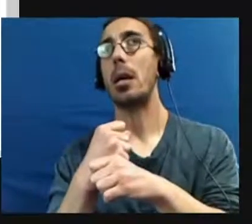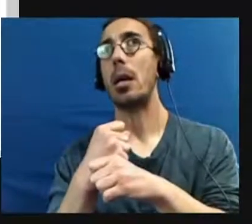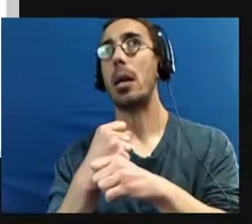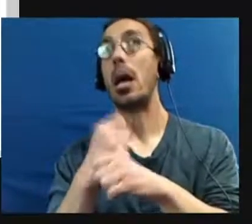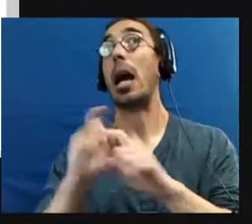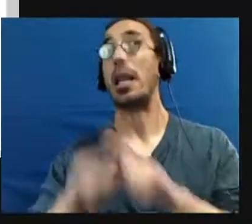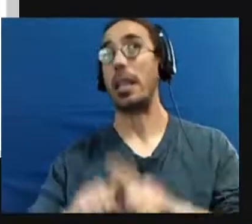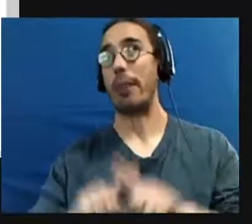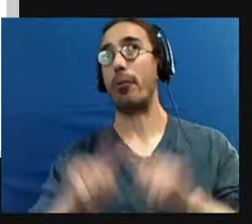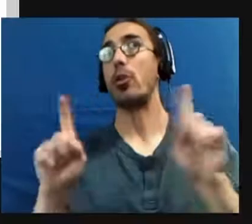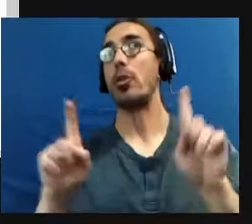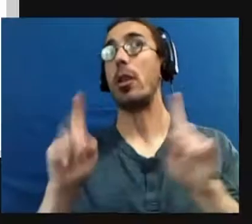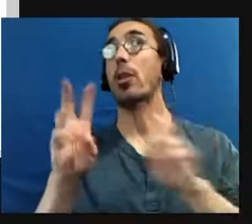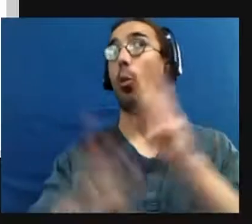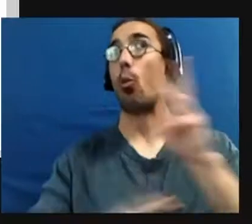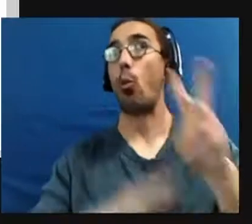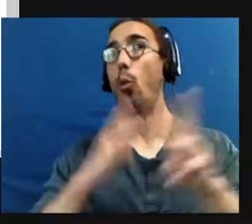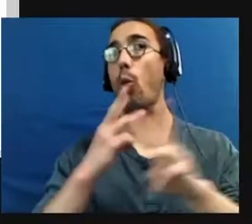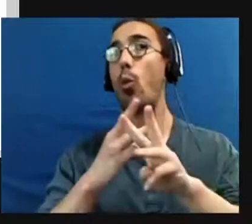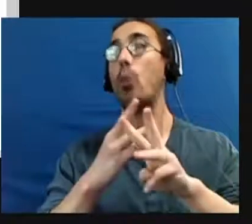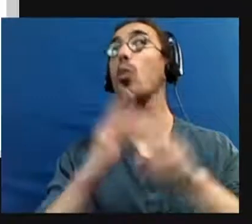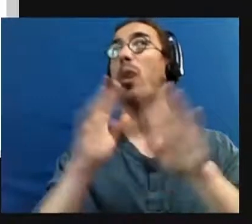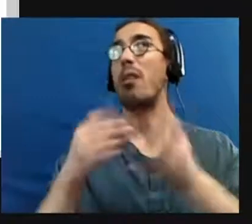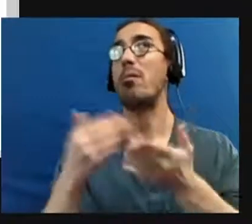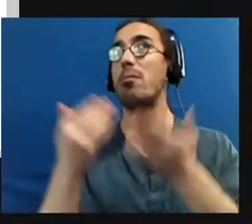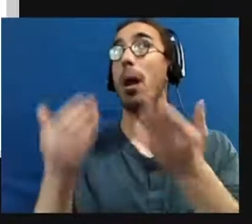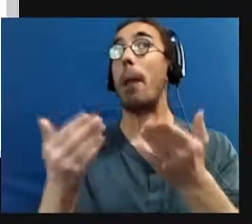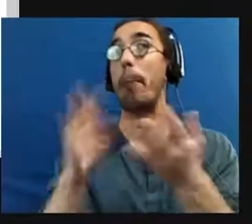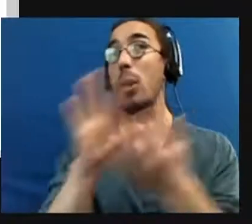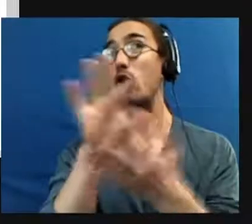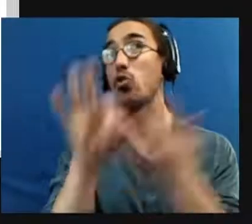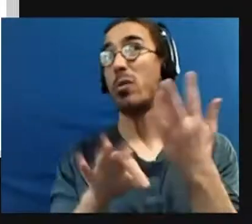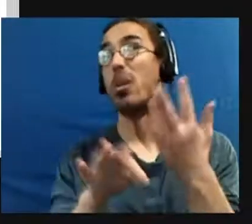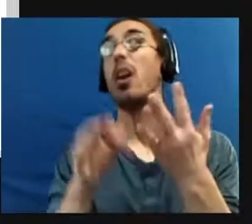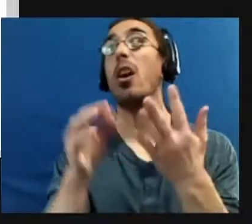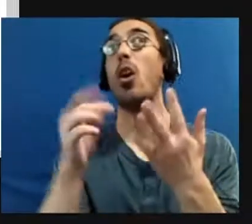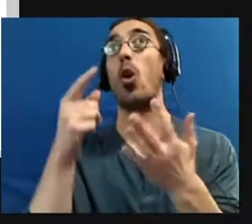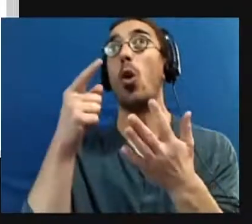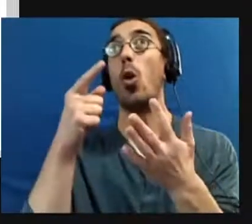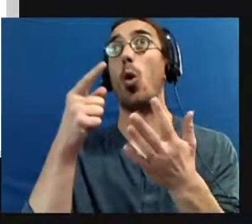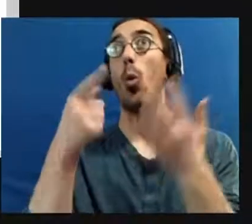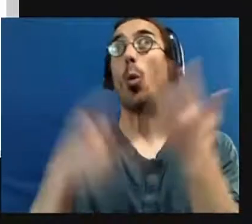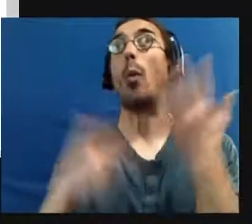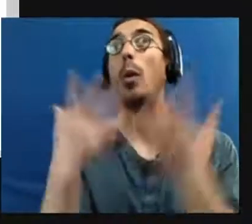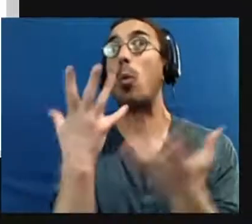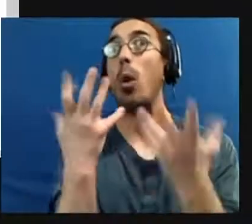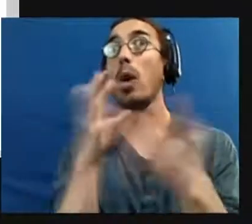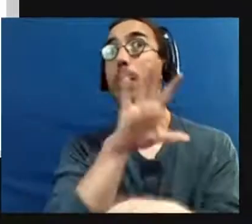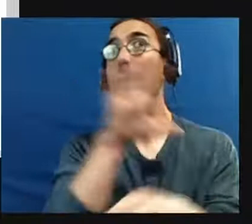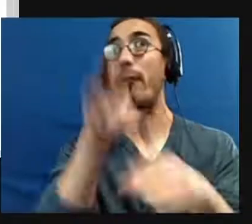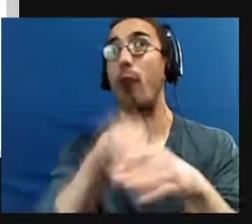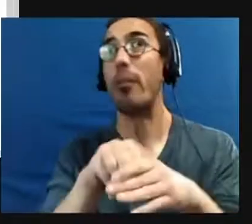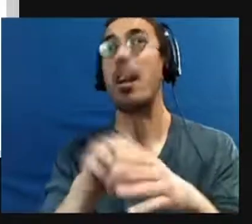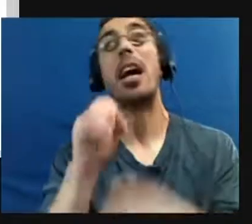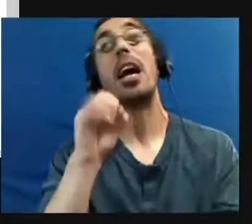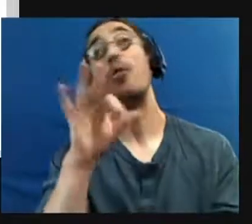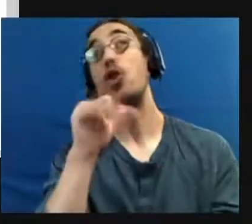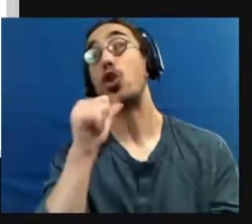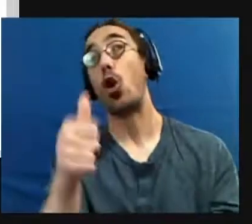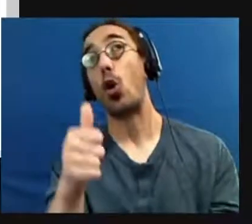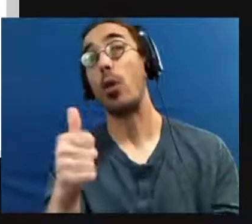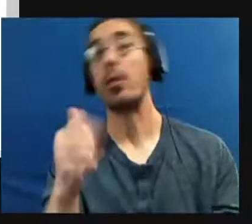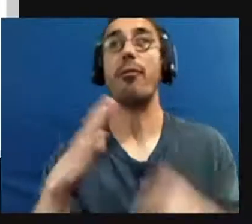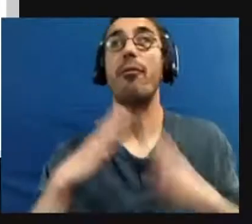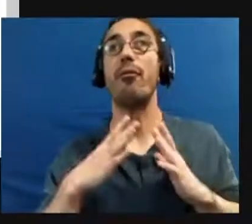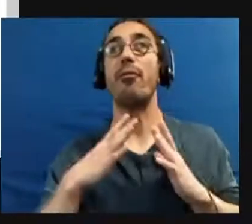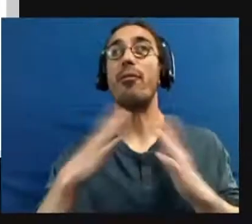difference in the world that we see by choosing like the things we want to be in. You know what I mean? If you don't, it's fine. By the end of this time together,